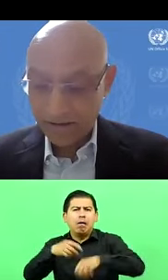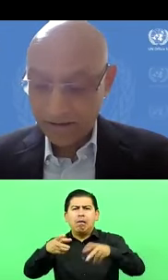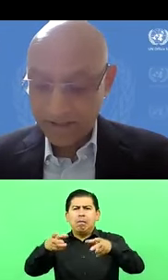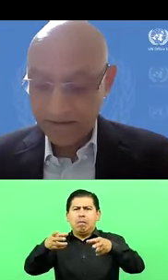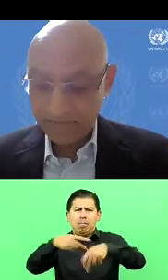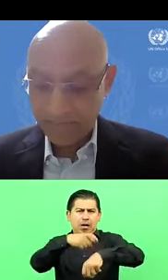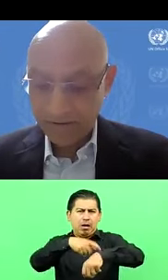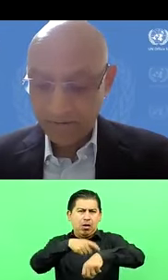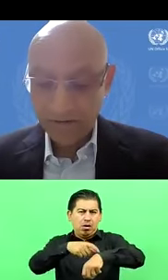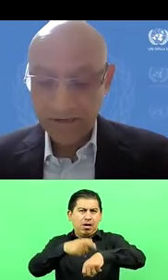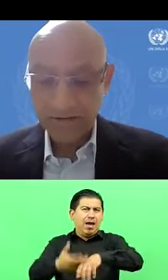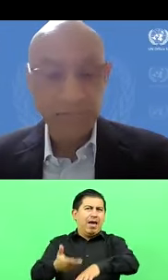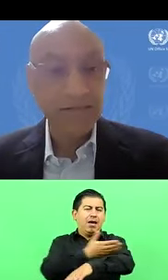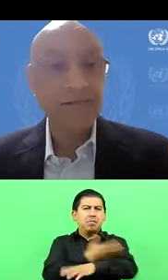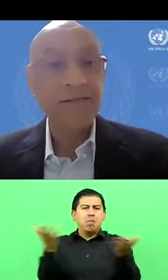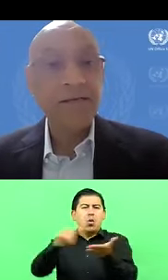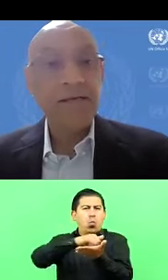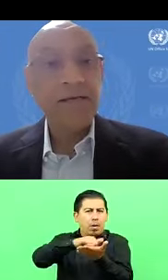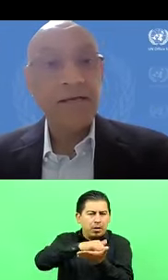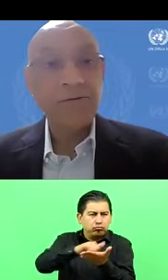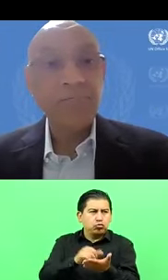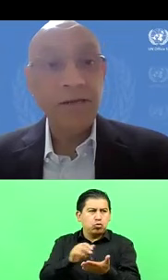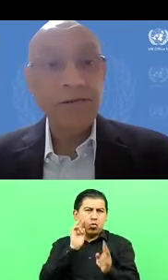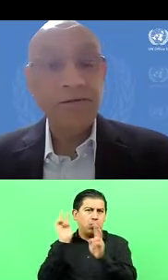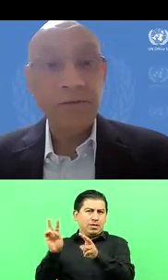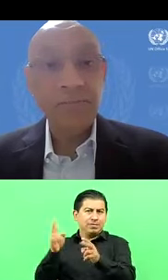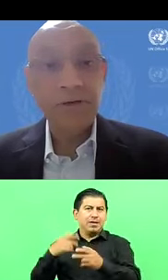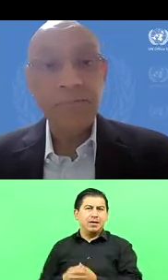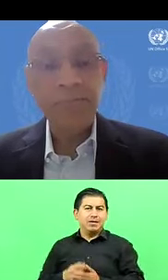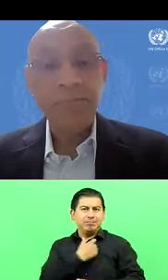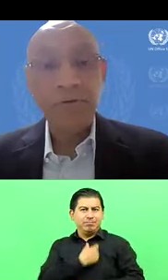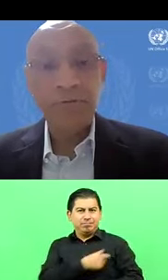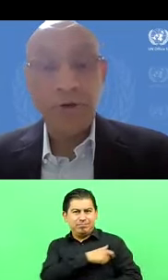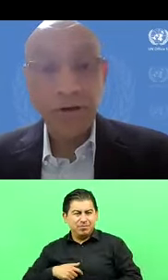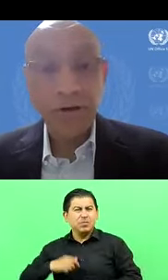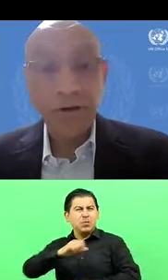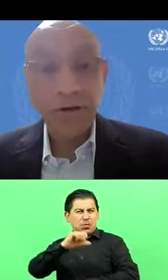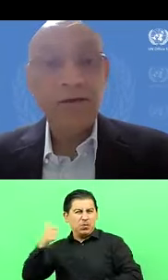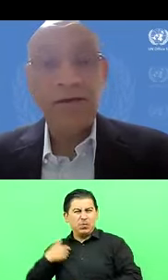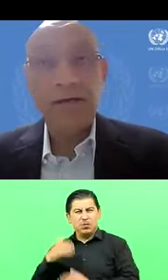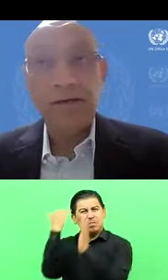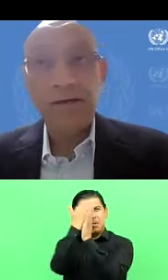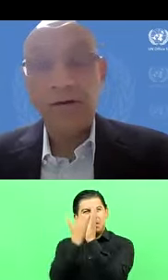other Geneva, Bangkok, and other places. So please remember to log in